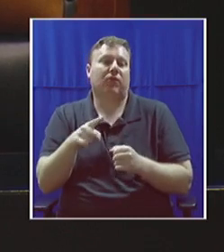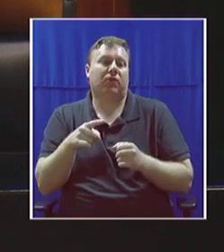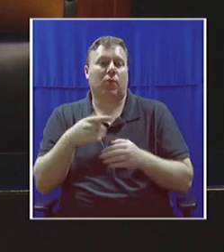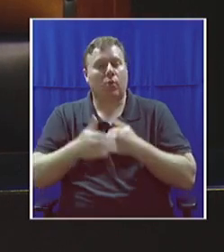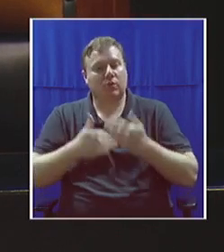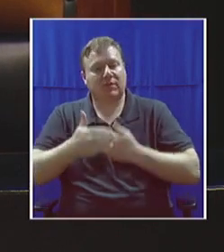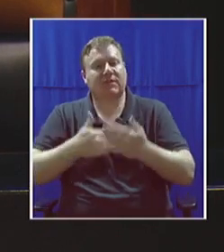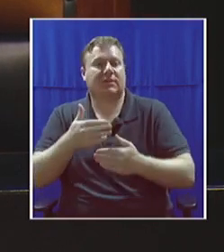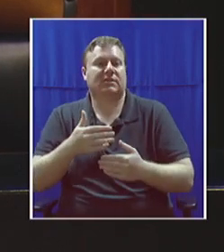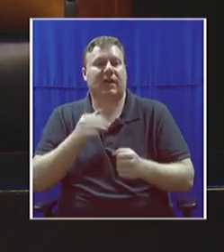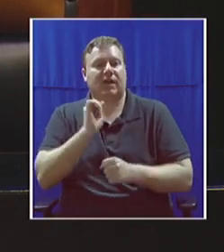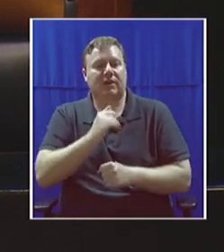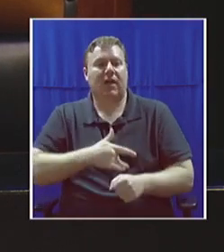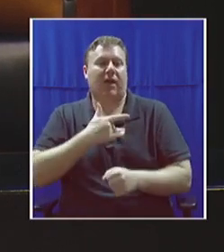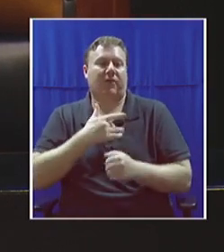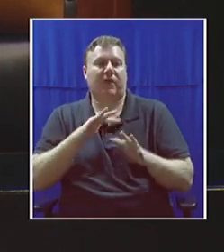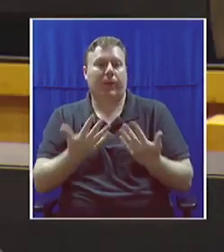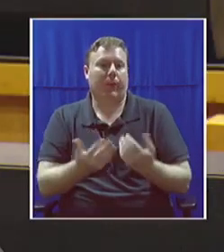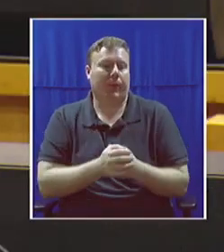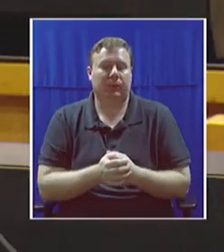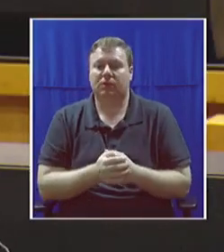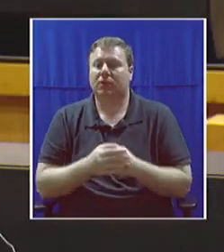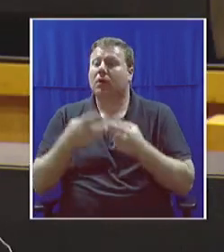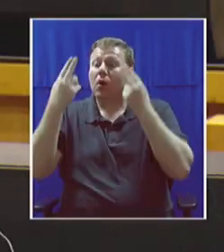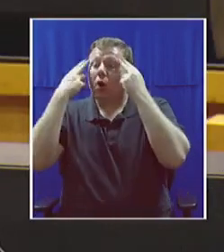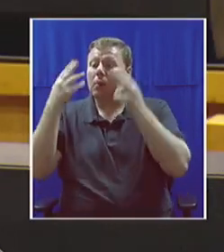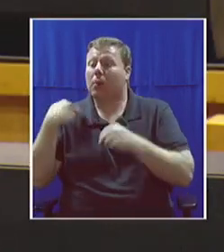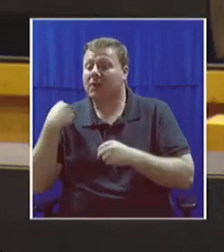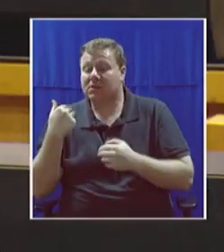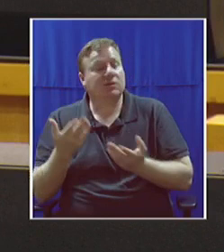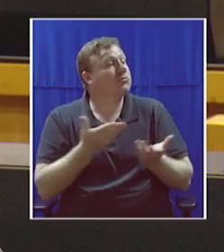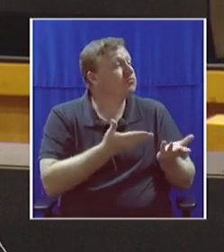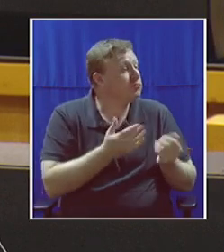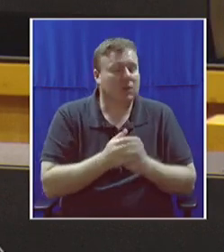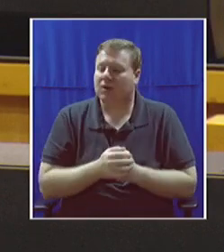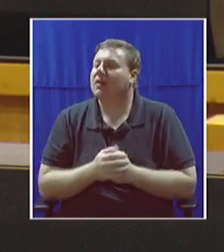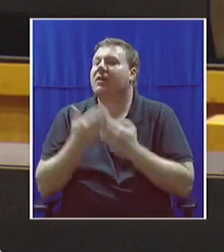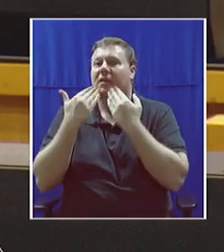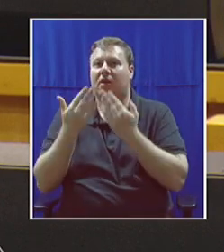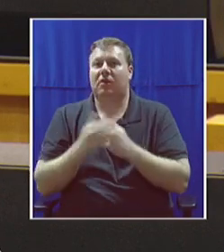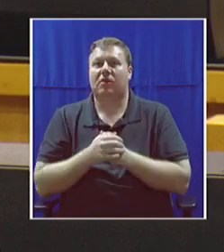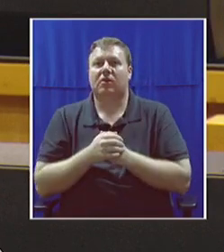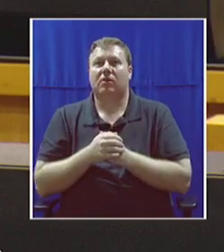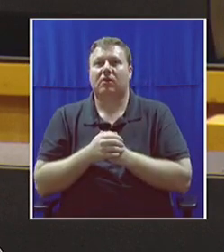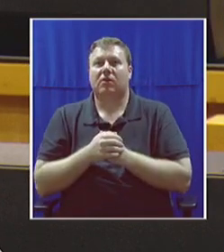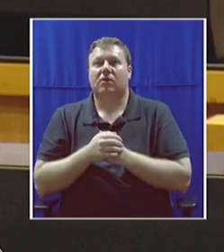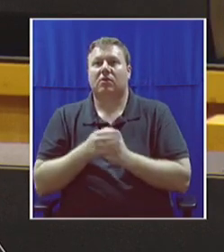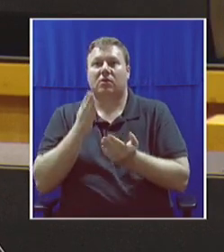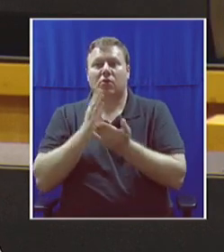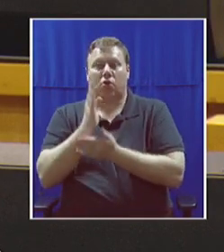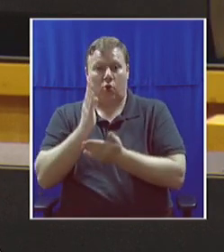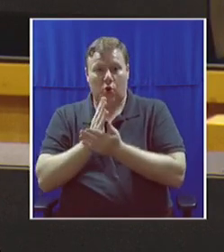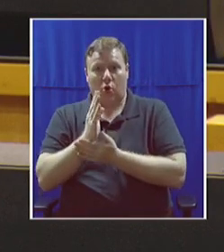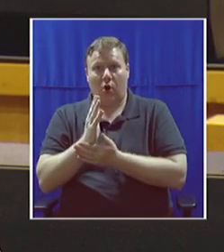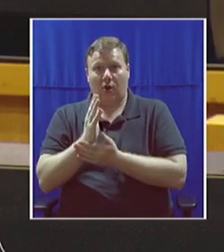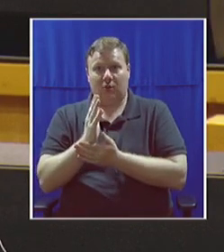thank you honorable Minister thank you very much these RS that I have documented that we're in the process of